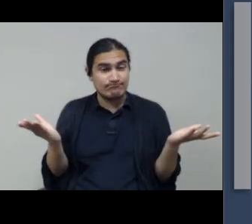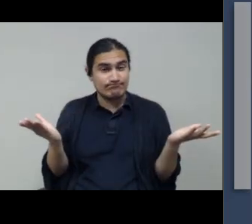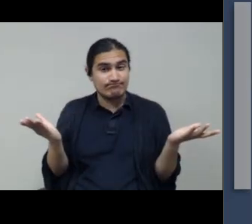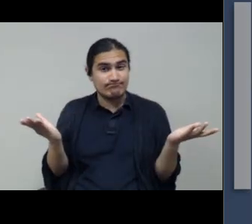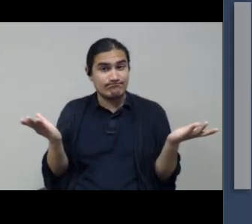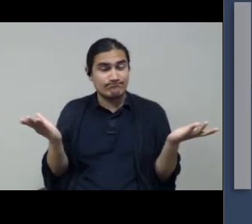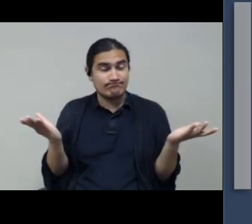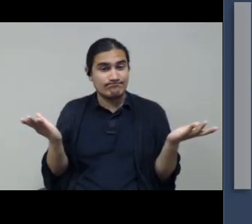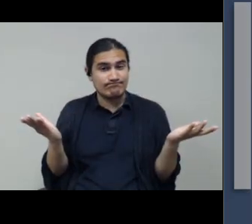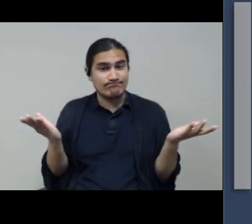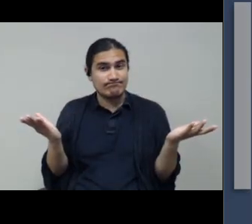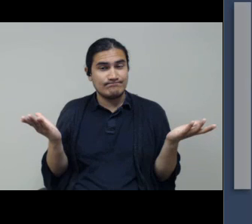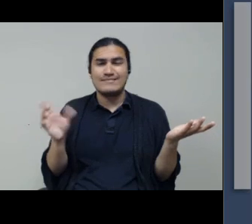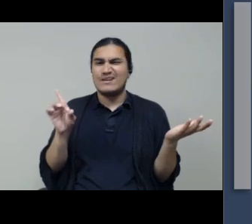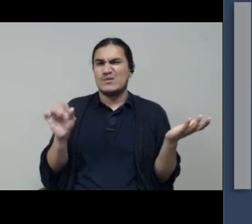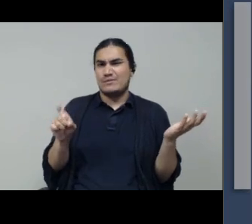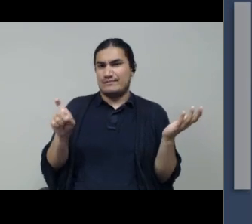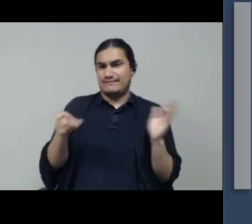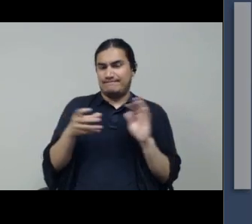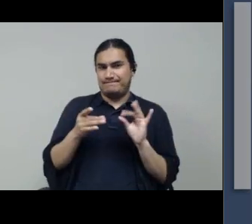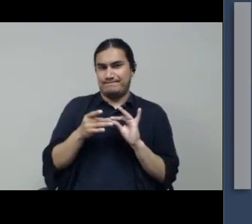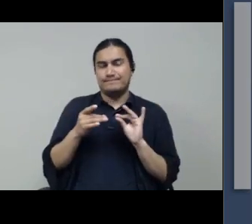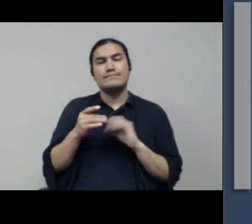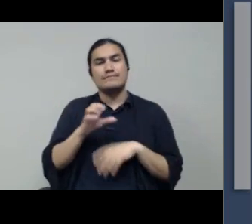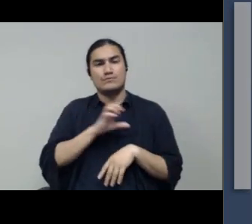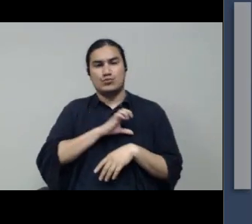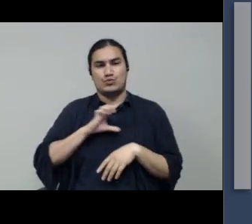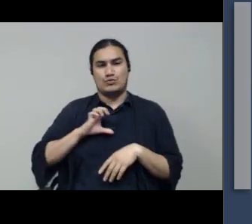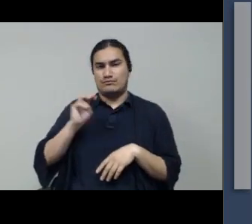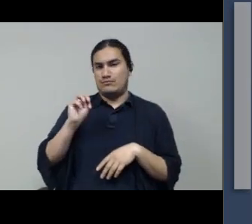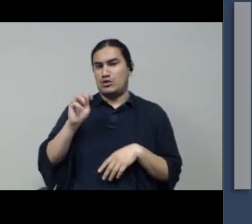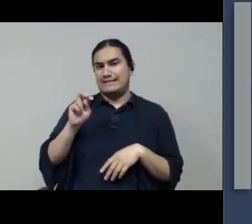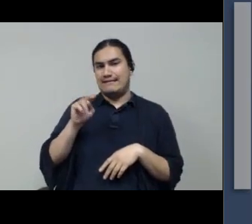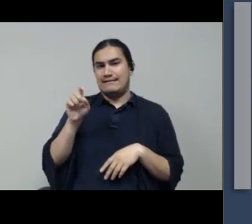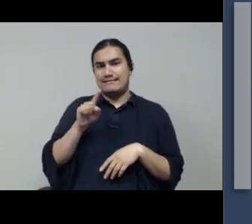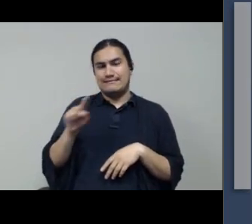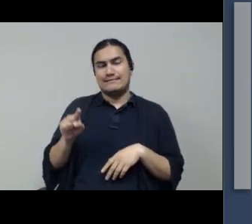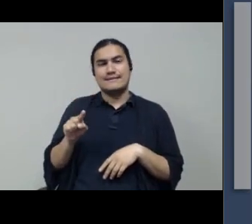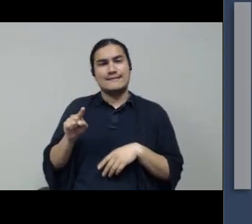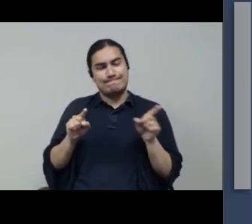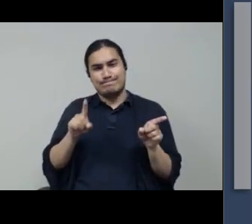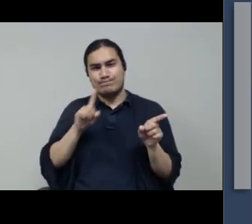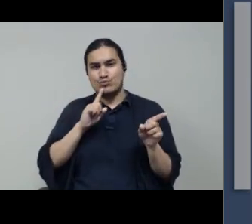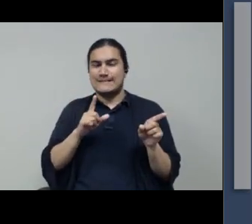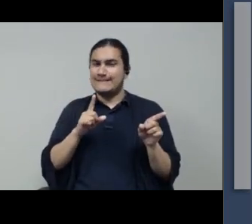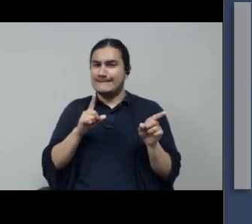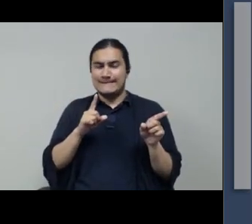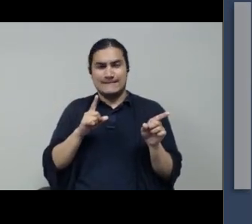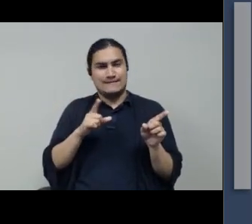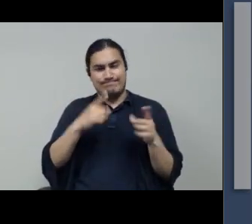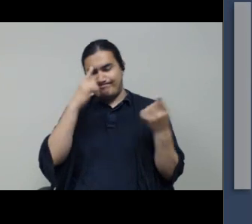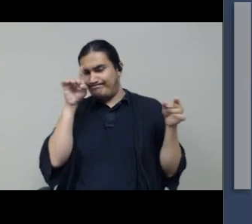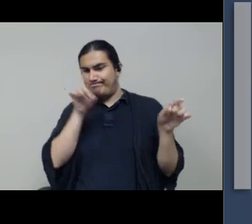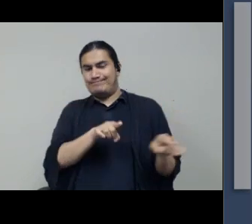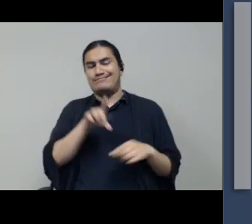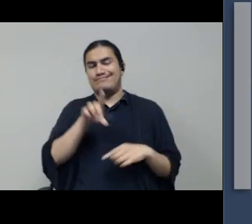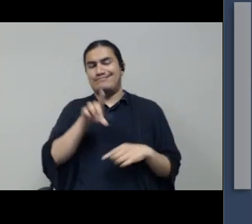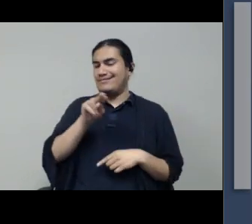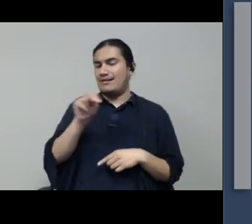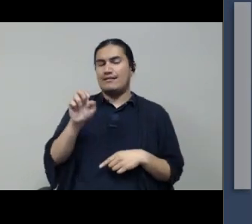Then I do have to say, Commissioner Martinez, I wholeheartedly agree that Diana Gomez